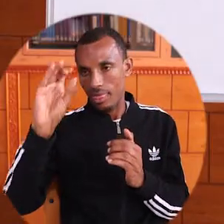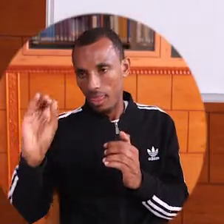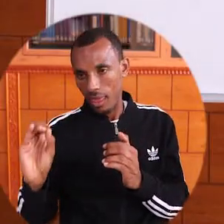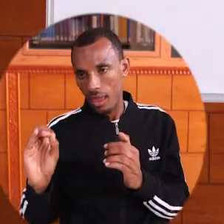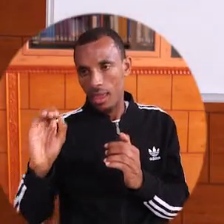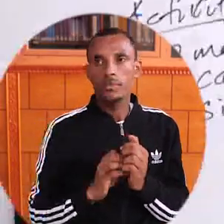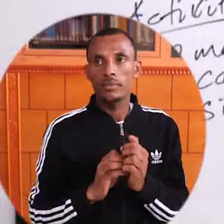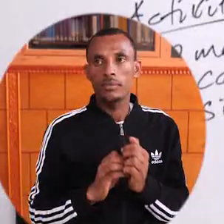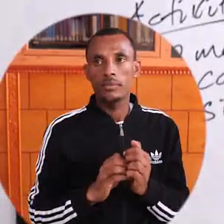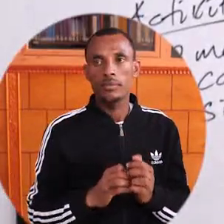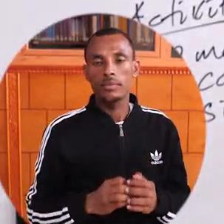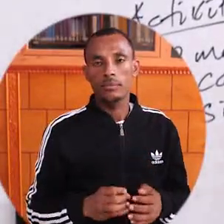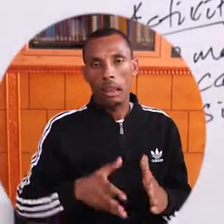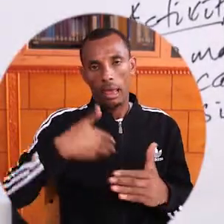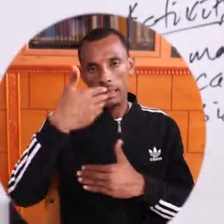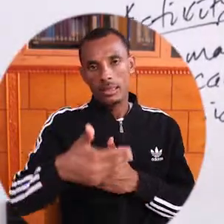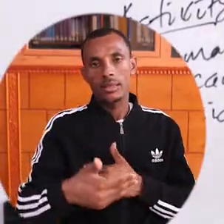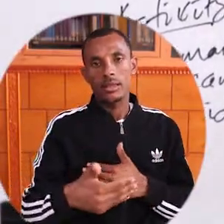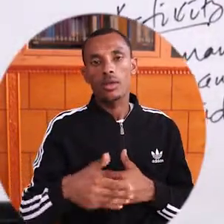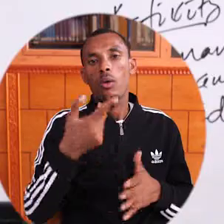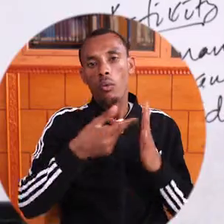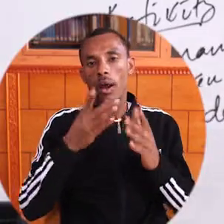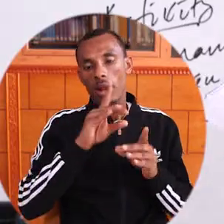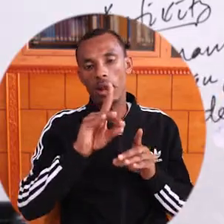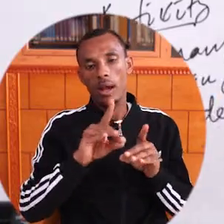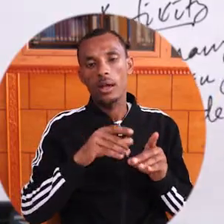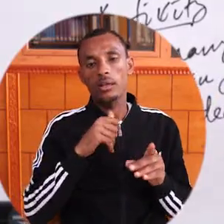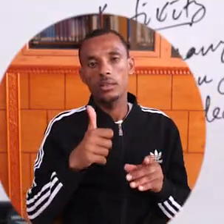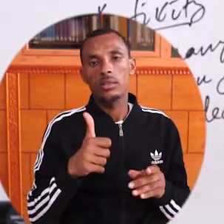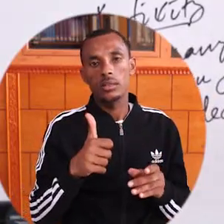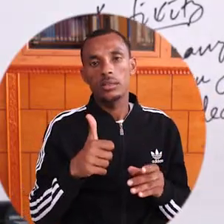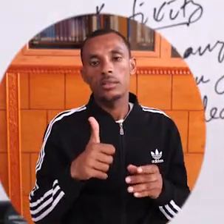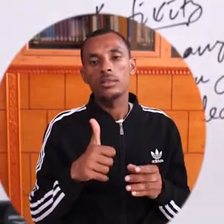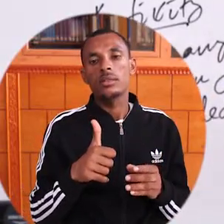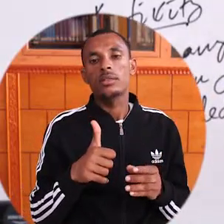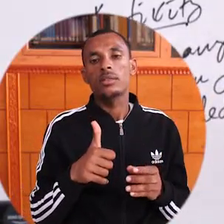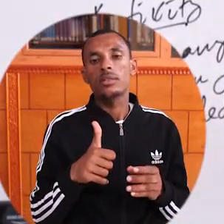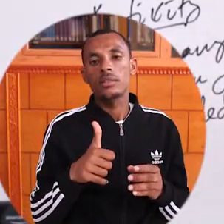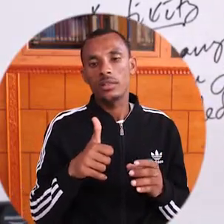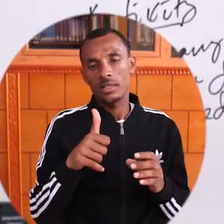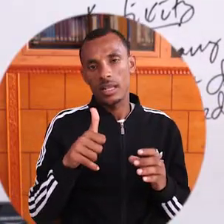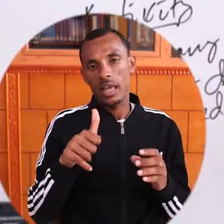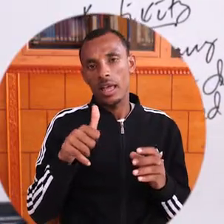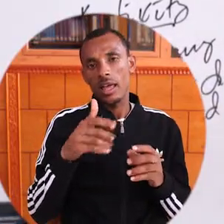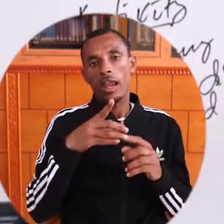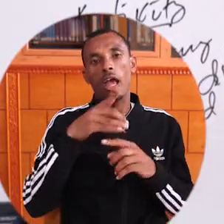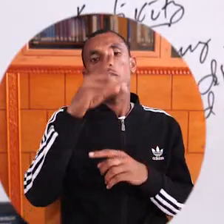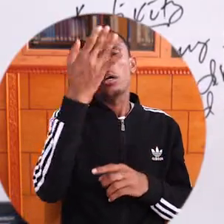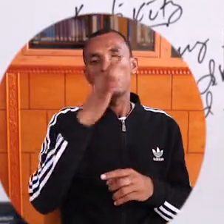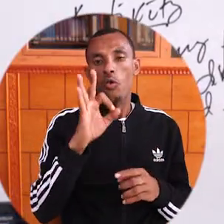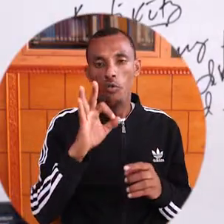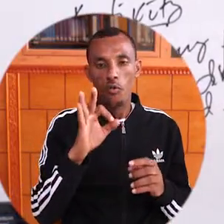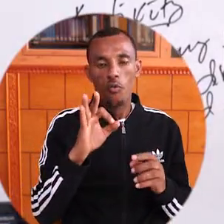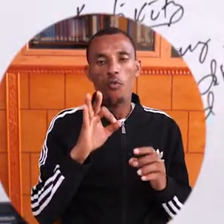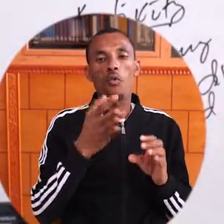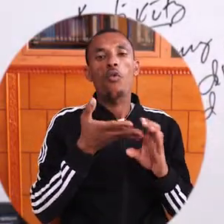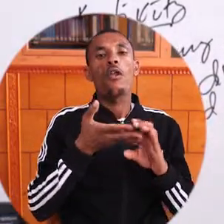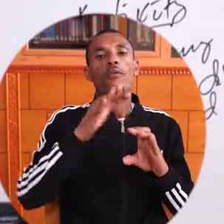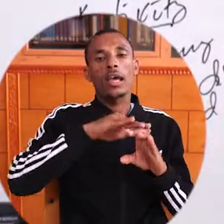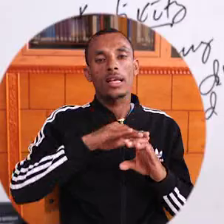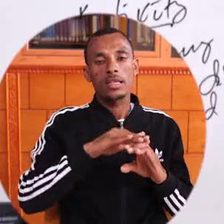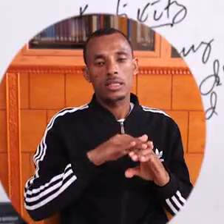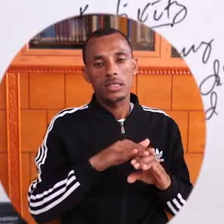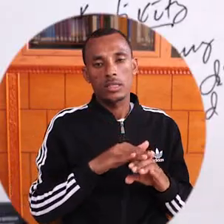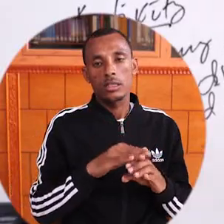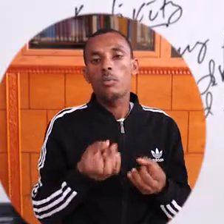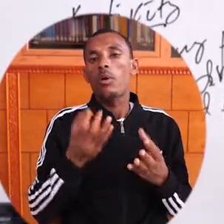180 degrees. Next, what does it mean? A diagonal of a convex polygon? The diagonal of a convex polygon is the line